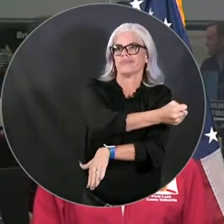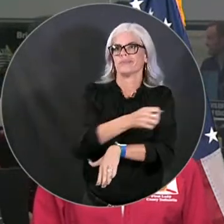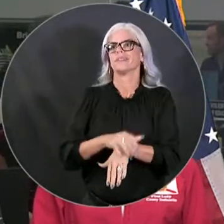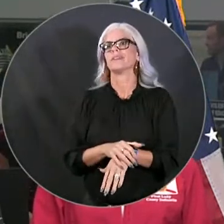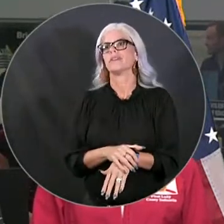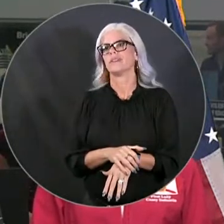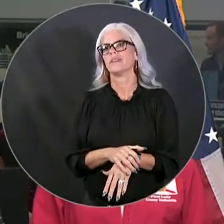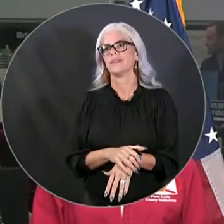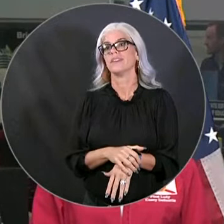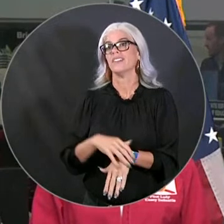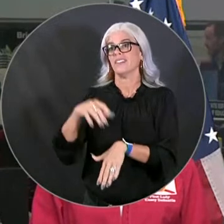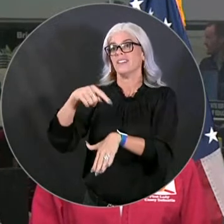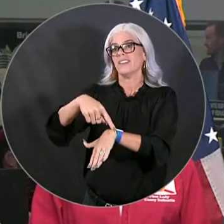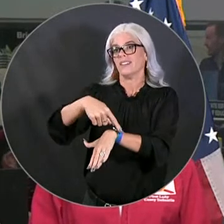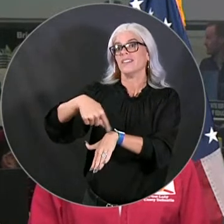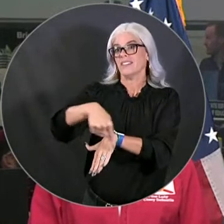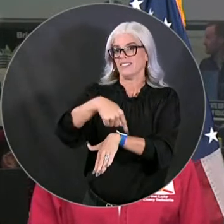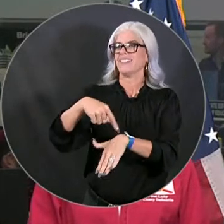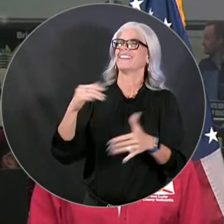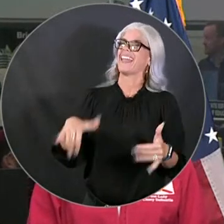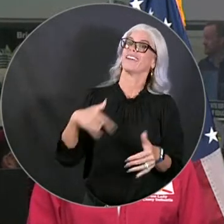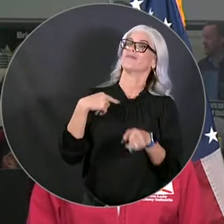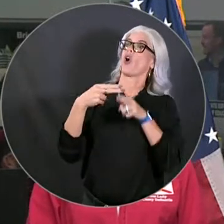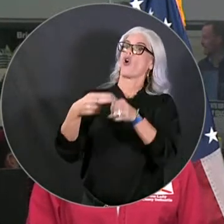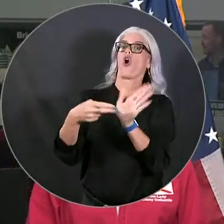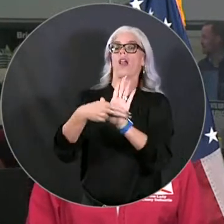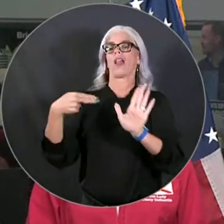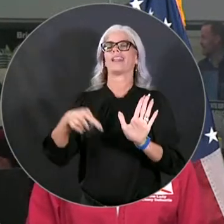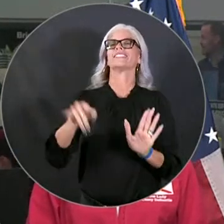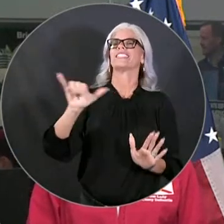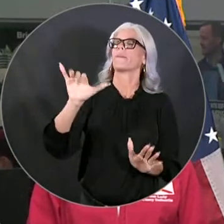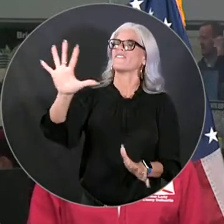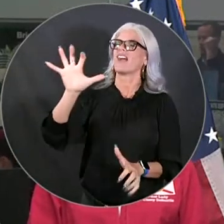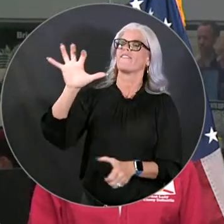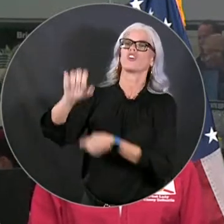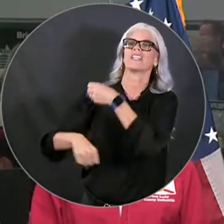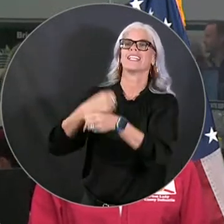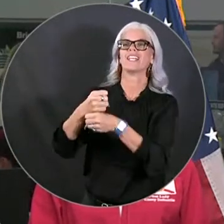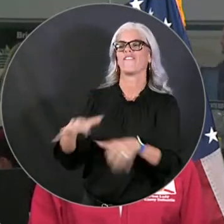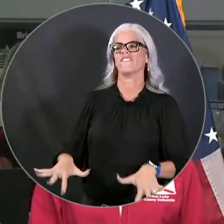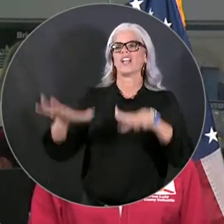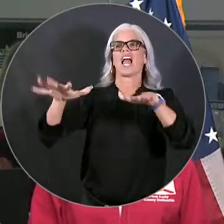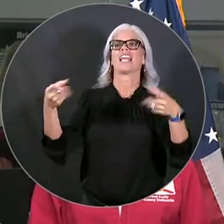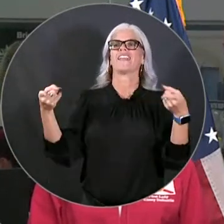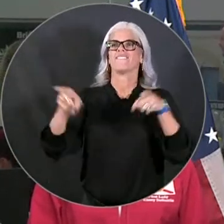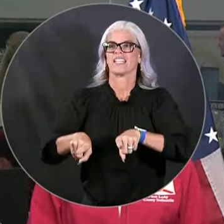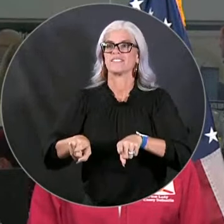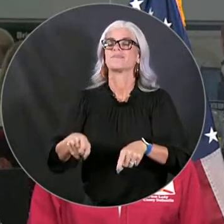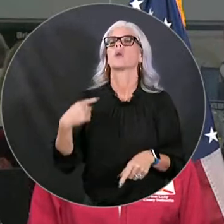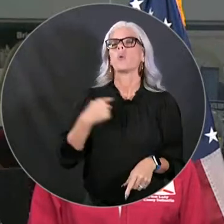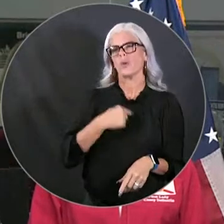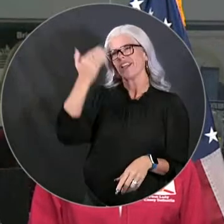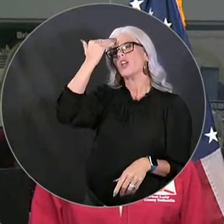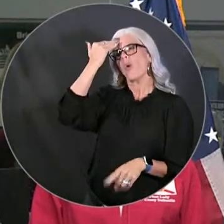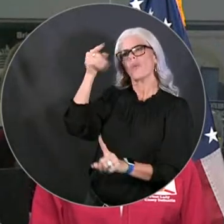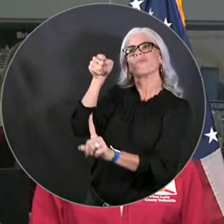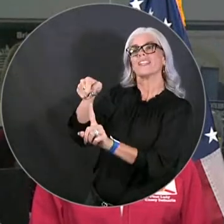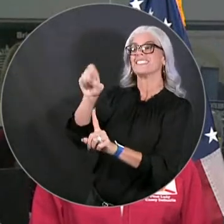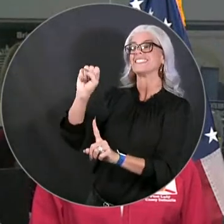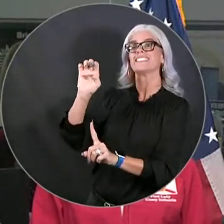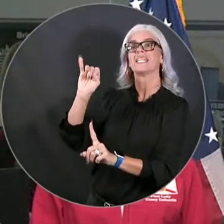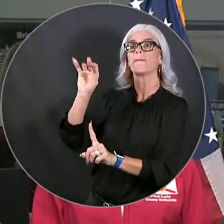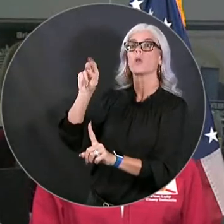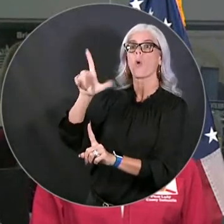I know Seminole County has done evacuations. I know they've opened shelters, but we're going to see a lot of